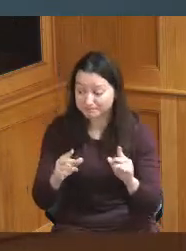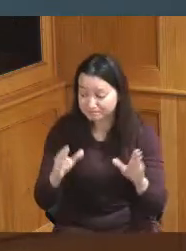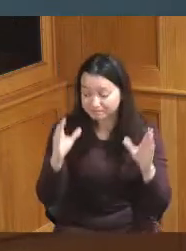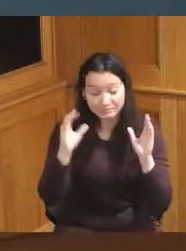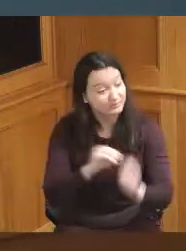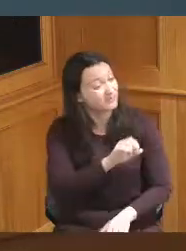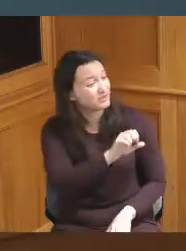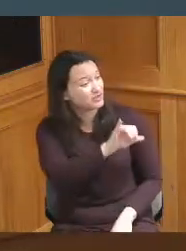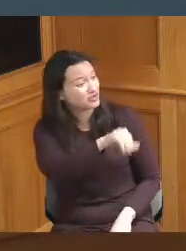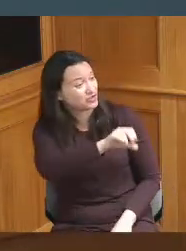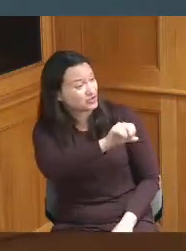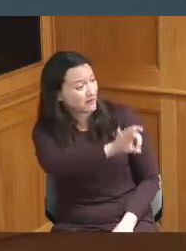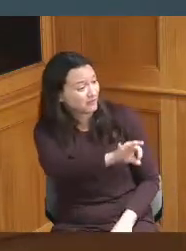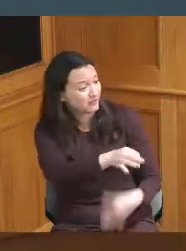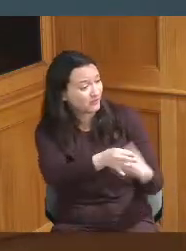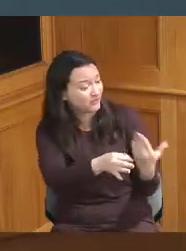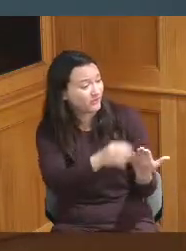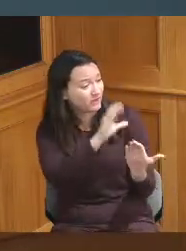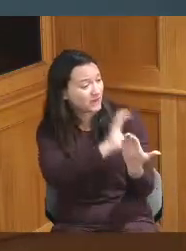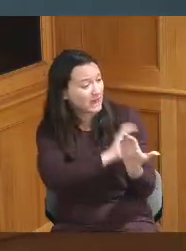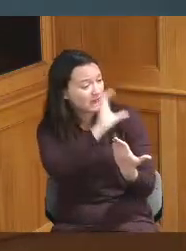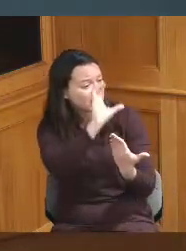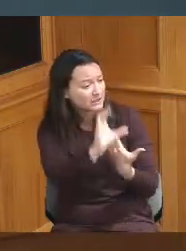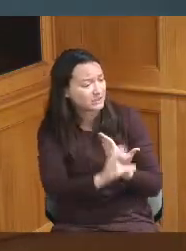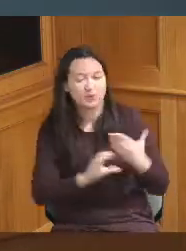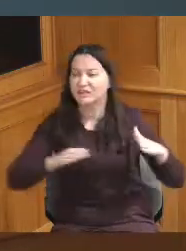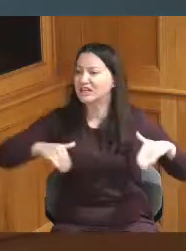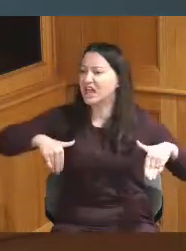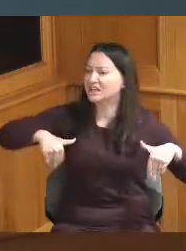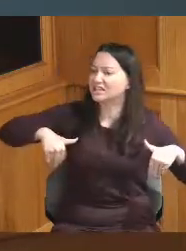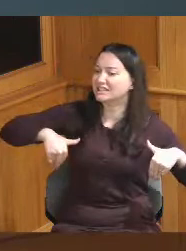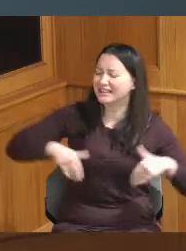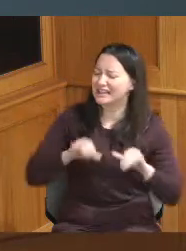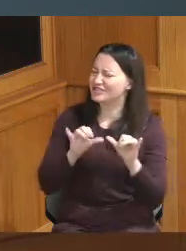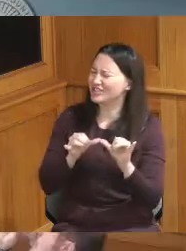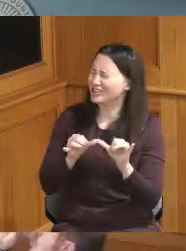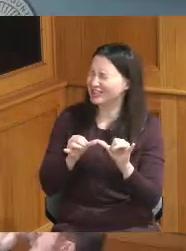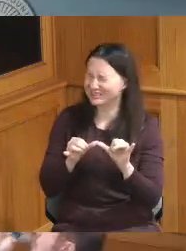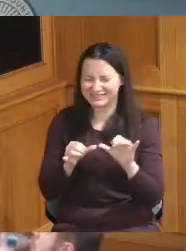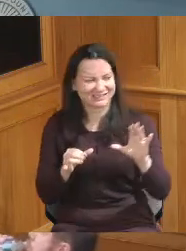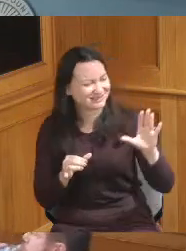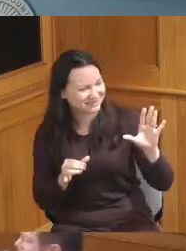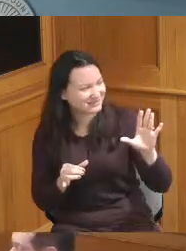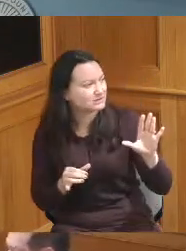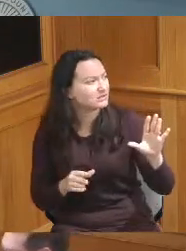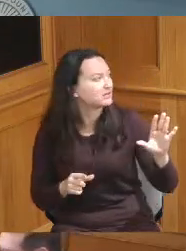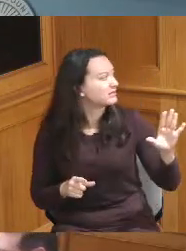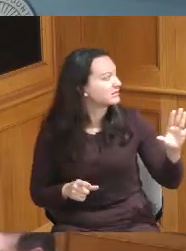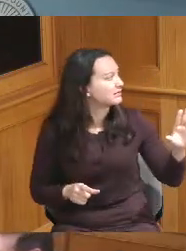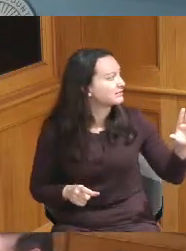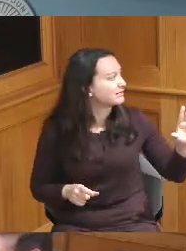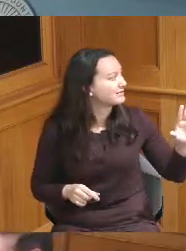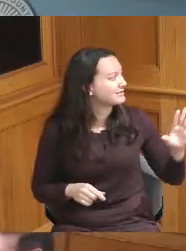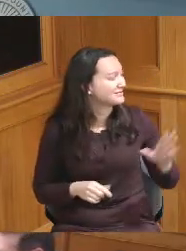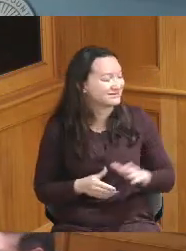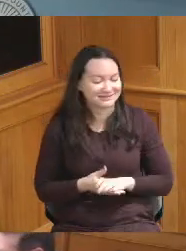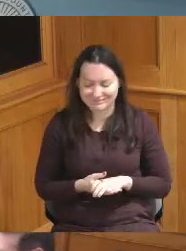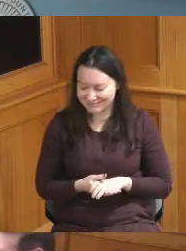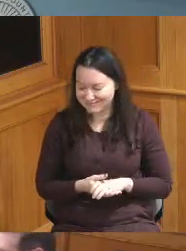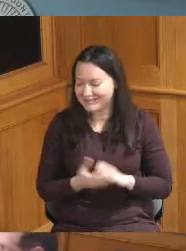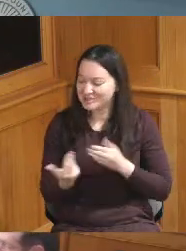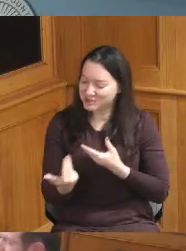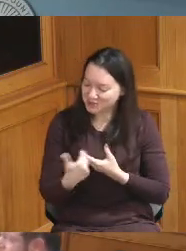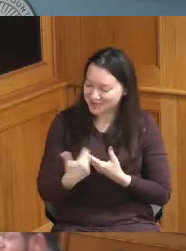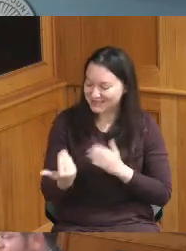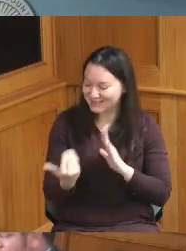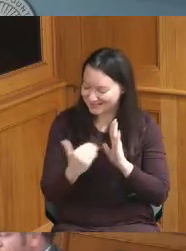Mr. Ludo, we going to the calendar. Oh, no, not you yet. The engineer. Mr. Beck, thanks for joining us again. You